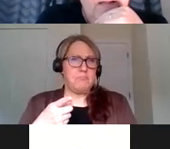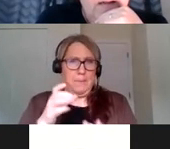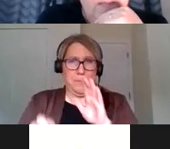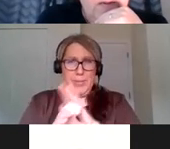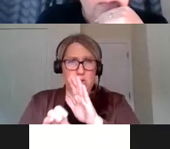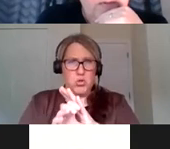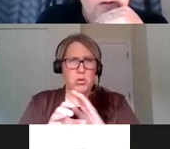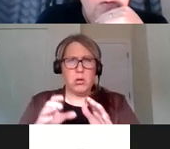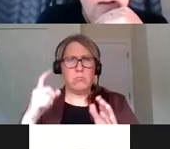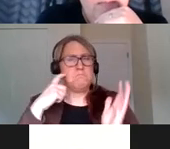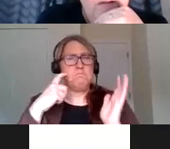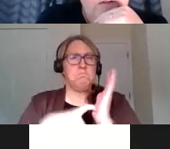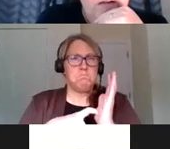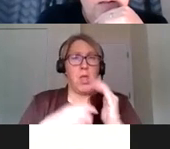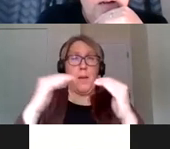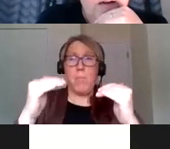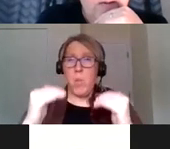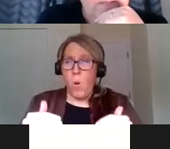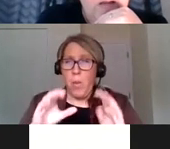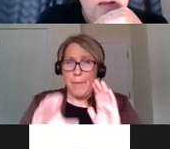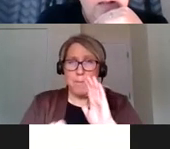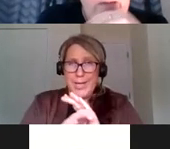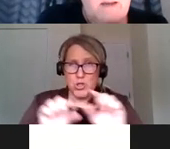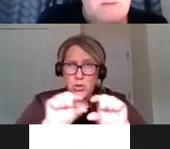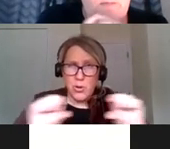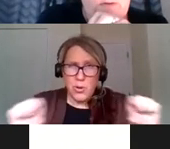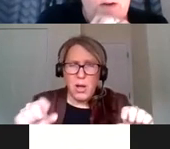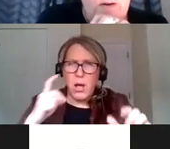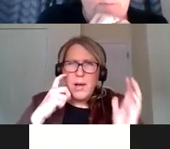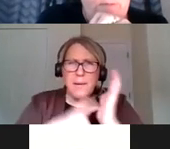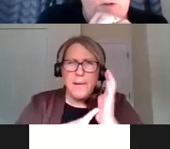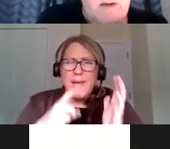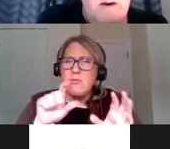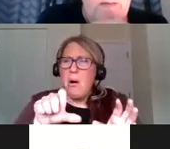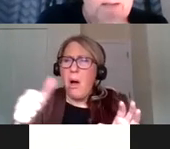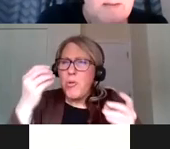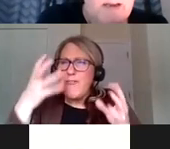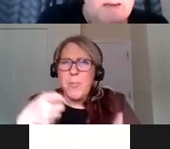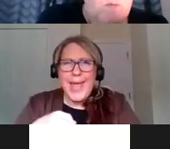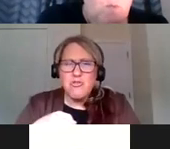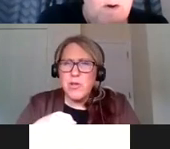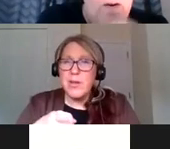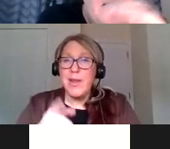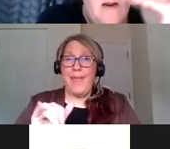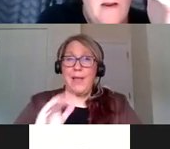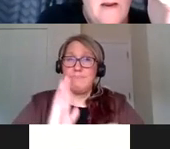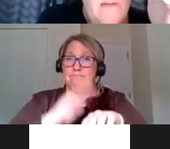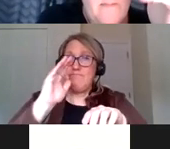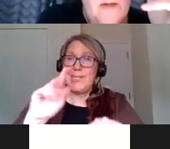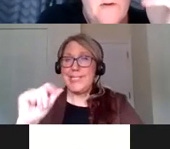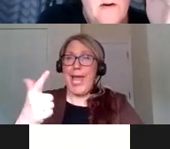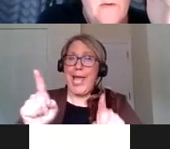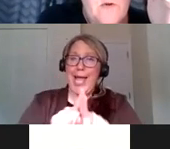was picked up, and below that picture is, it's picking up as if there's other information there, and that's tagged as 1,